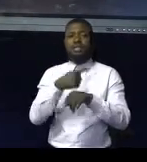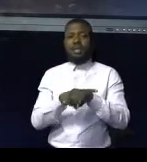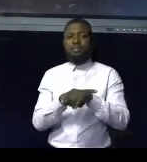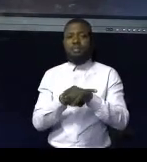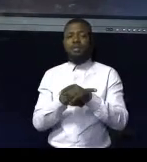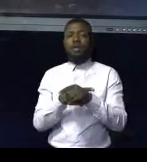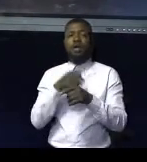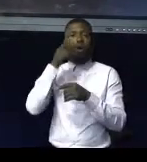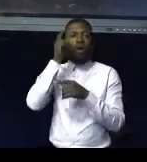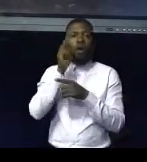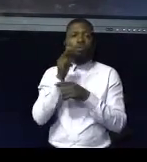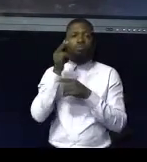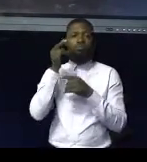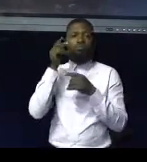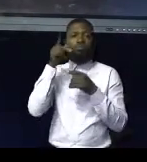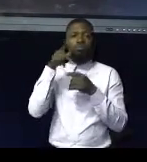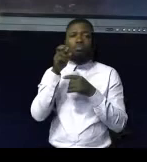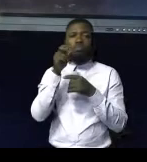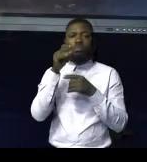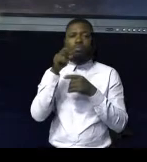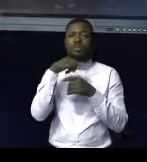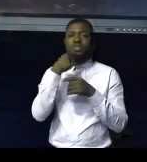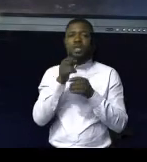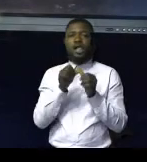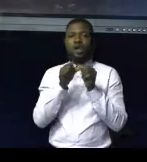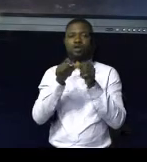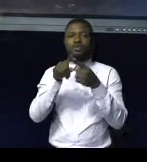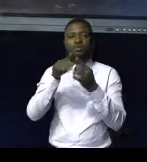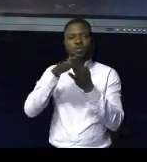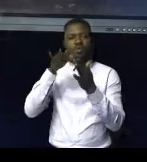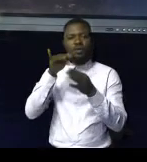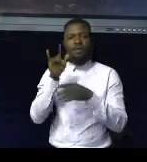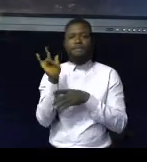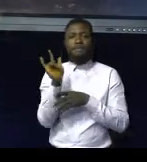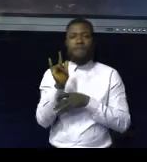time, Uncle Popo says, keep on studying. Bye.